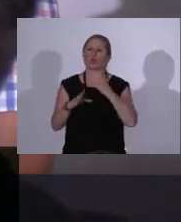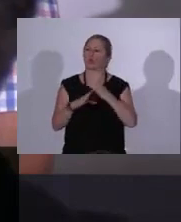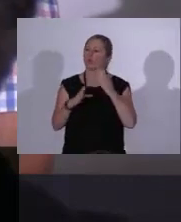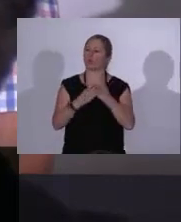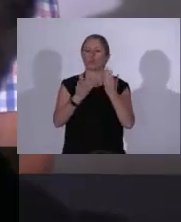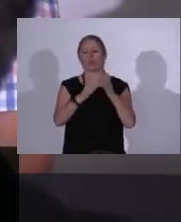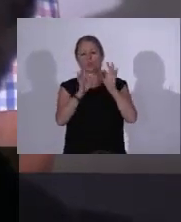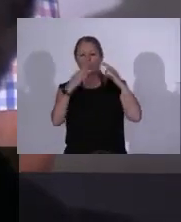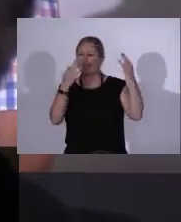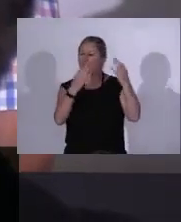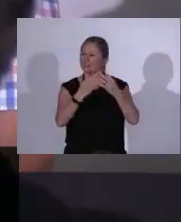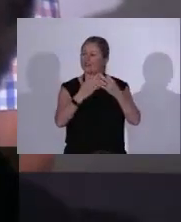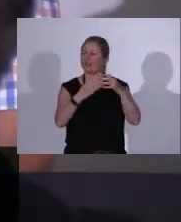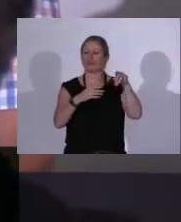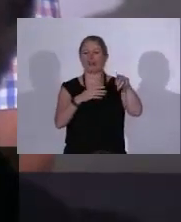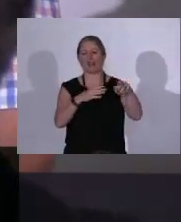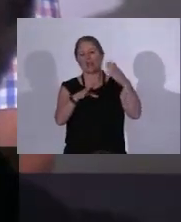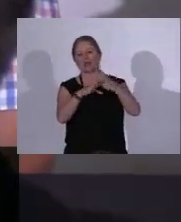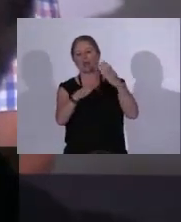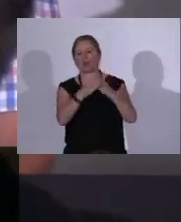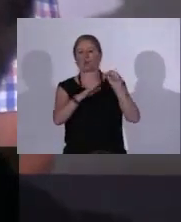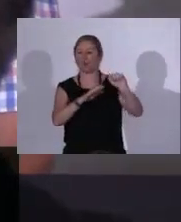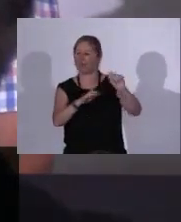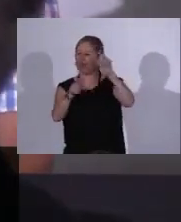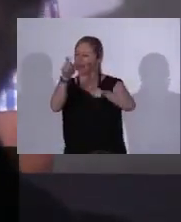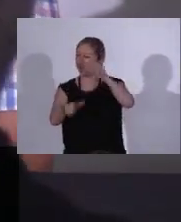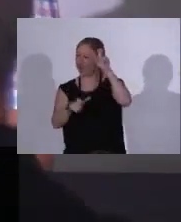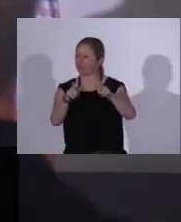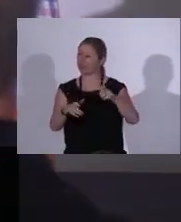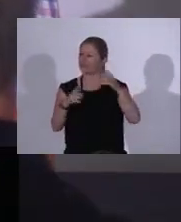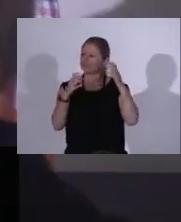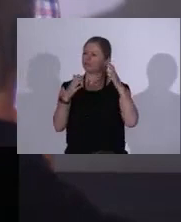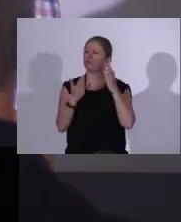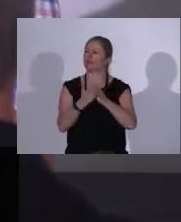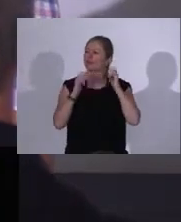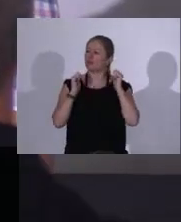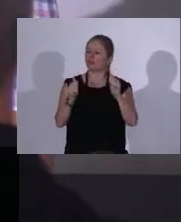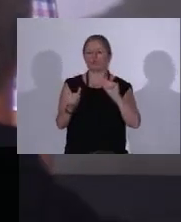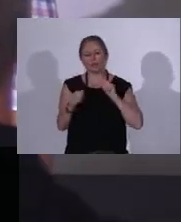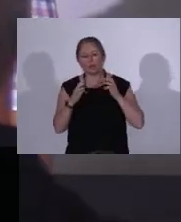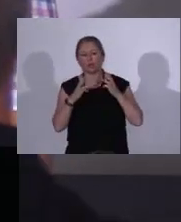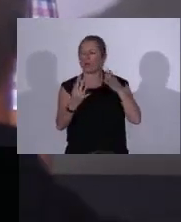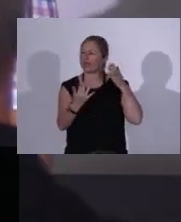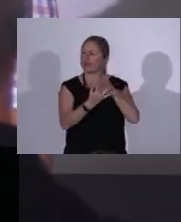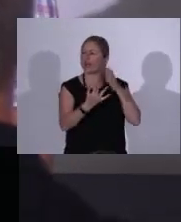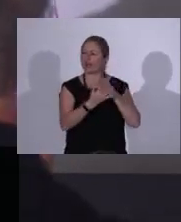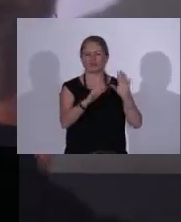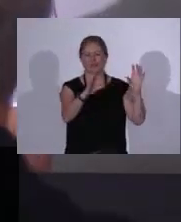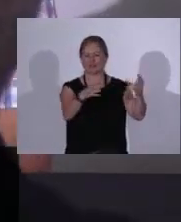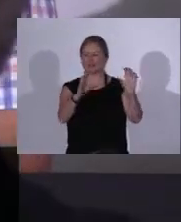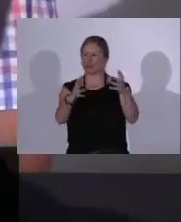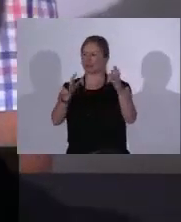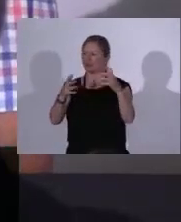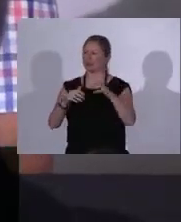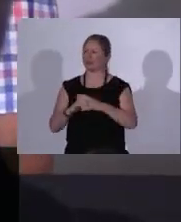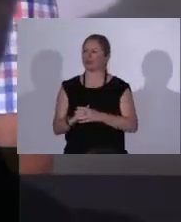work with their clients or participants to bring people in. And I think that's a really powerful way of accessing those groups, rather than just going out there and hoping